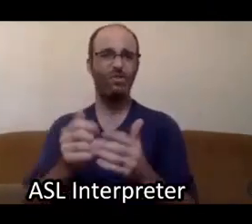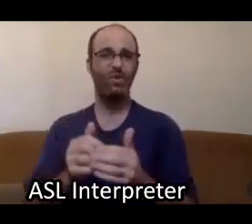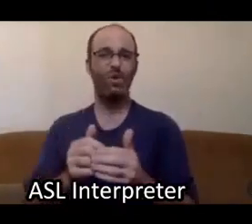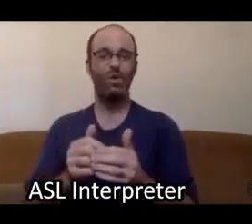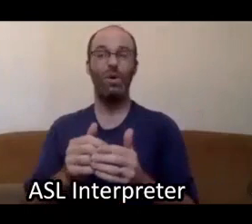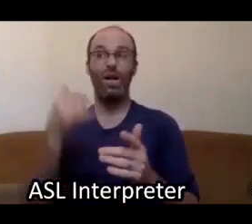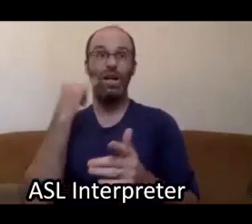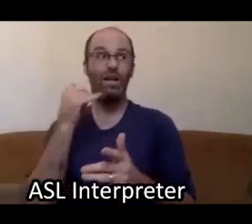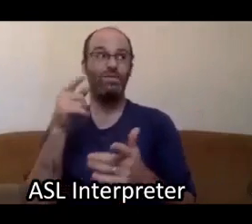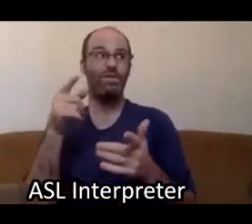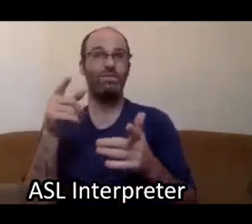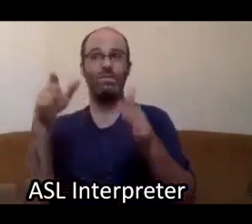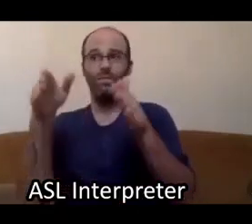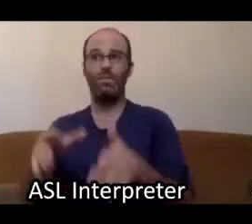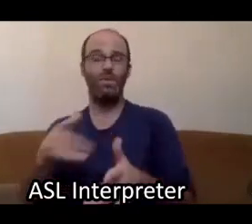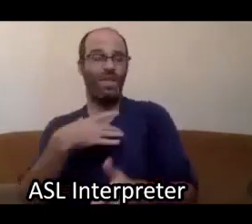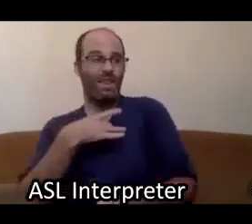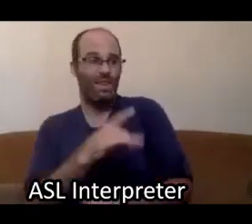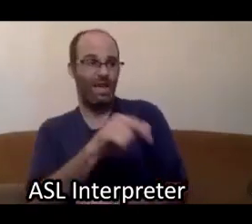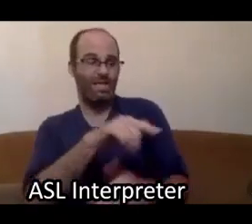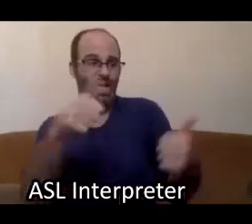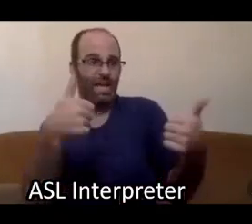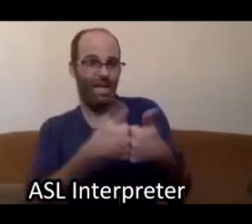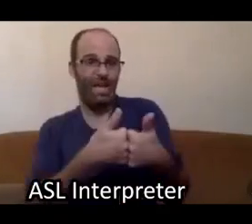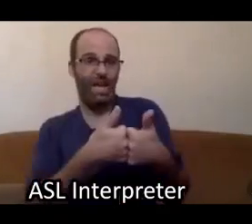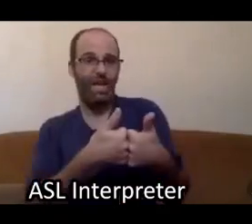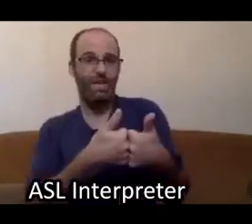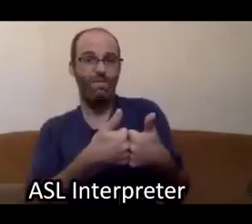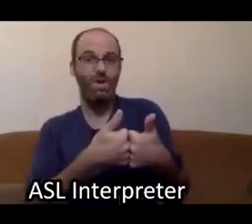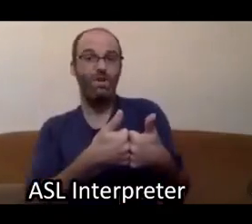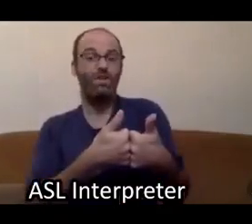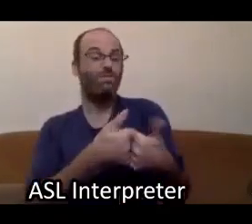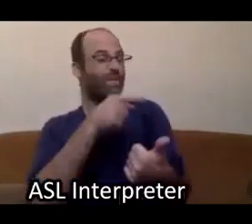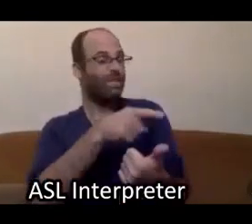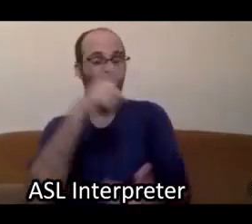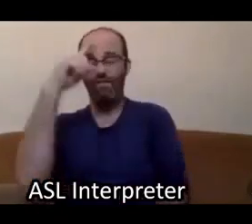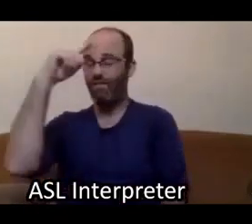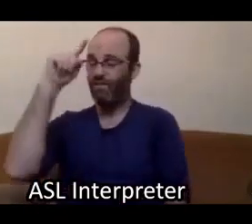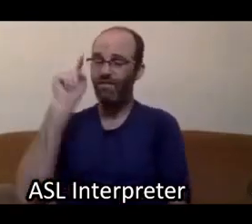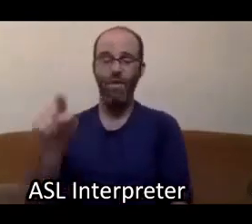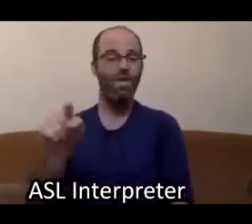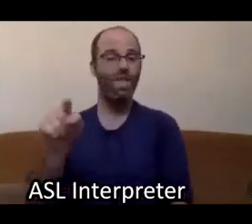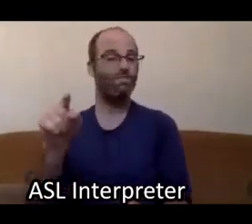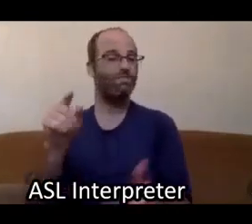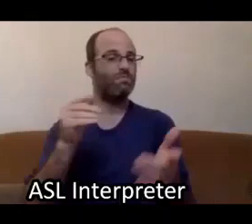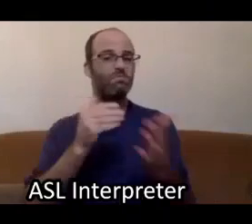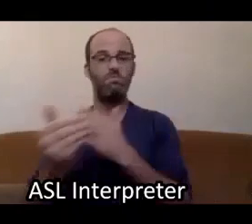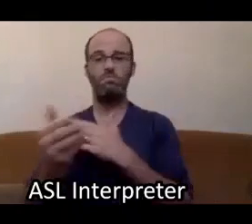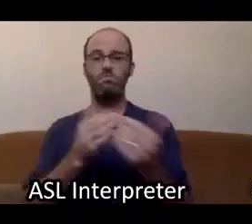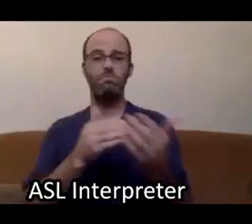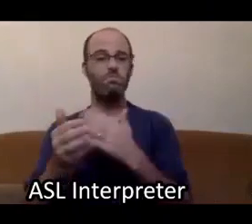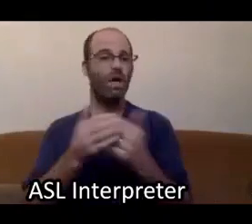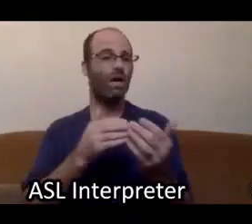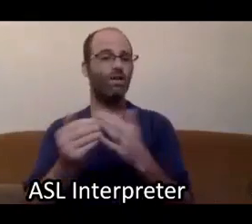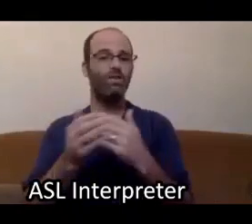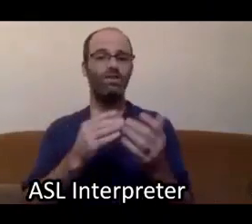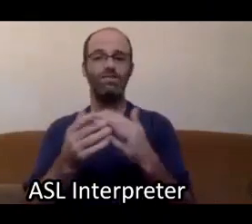game, if they like the game I'm designing, then it's there for them regardless of what